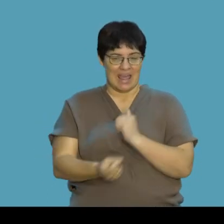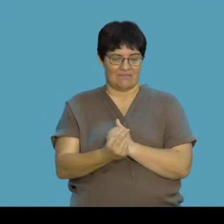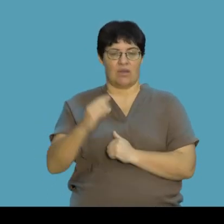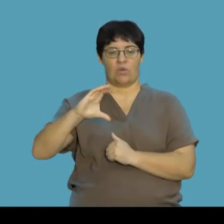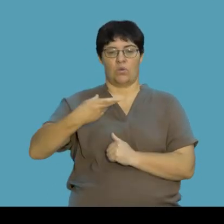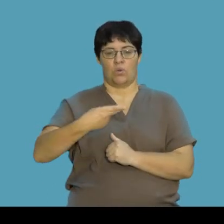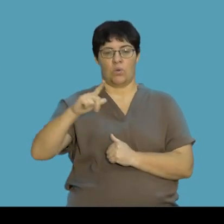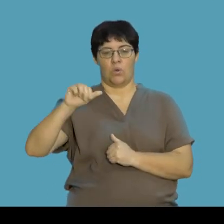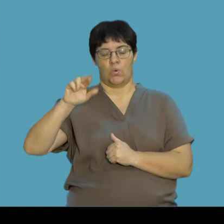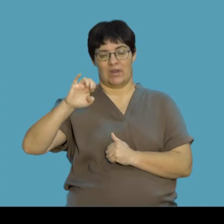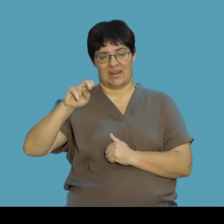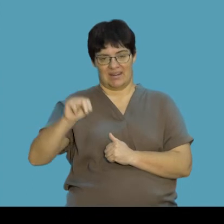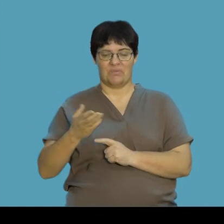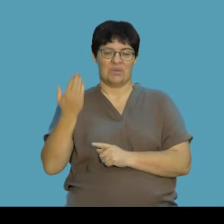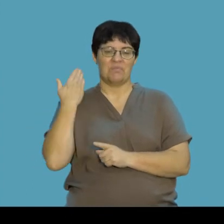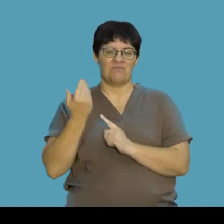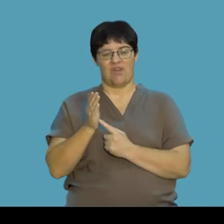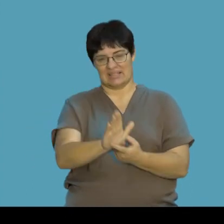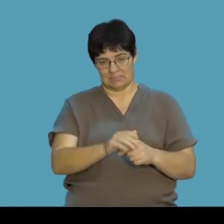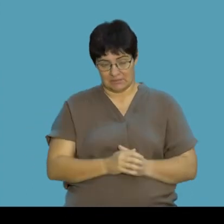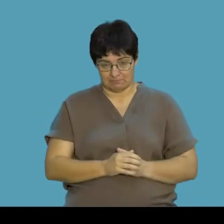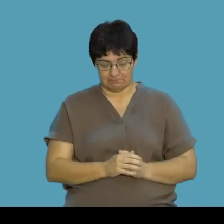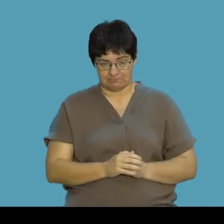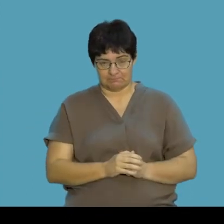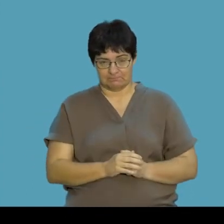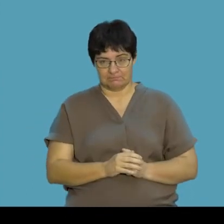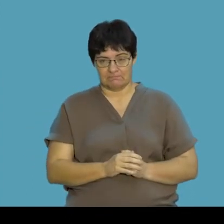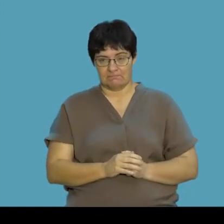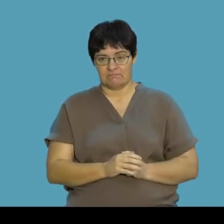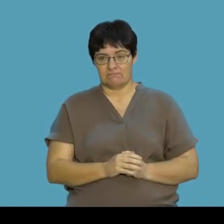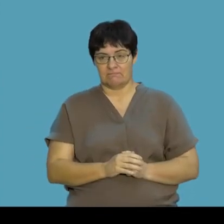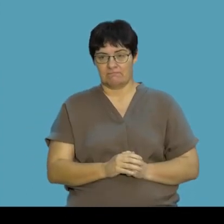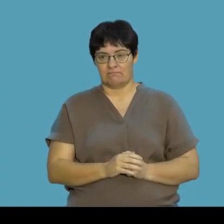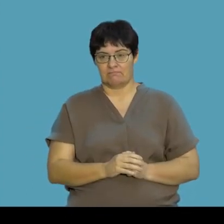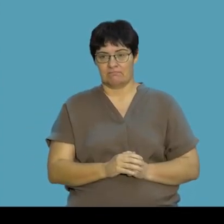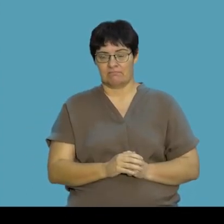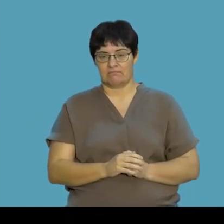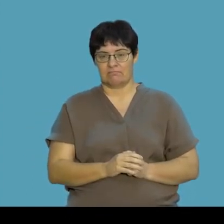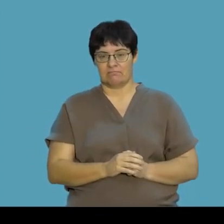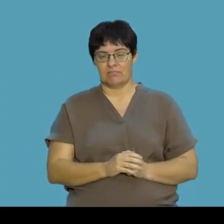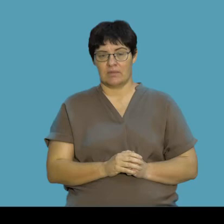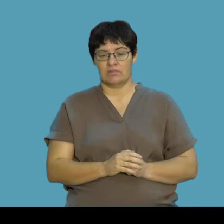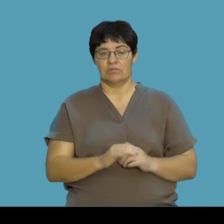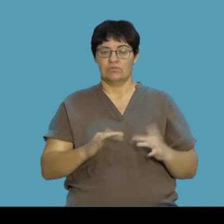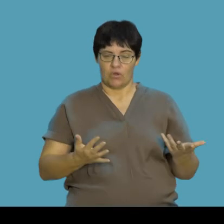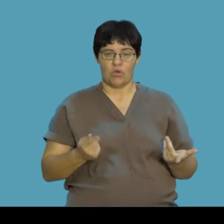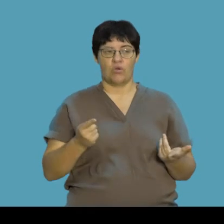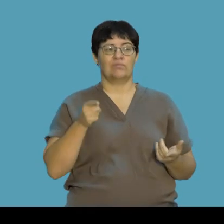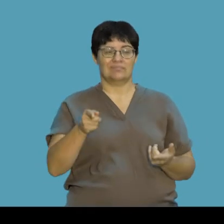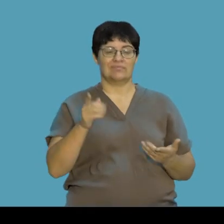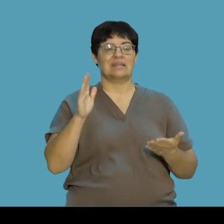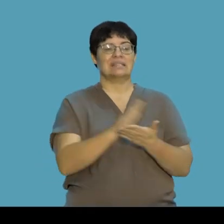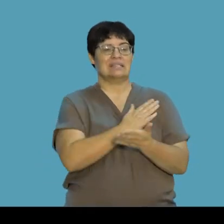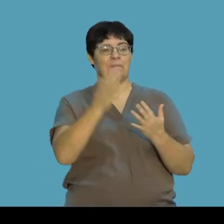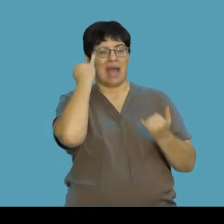chlorine in the previous example that we just spoke of, right? Okay. So these are some of the,